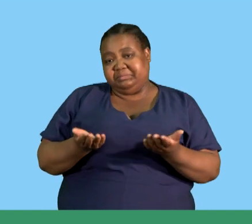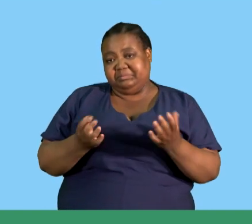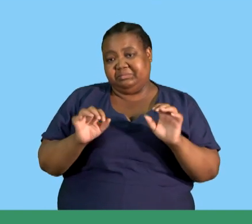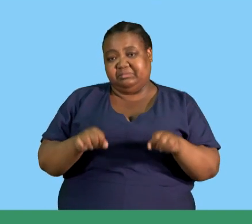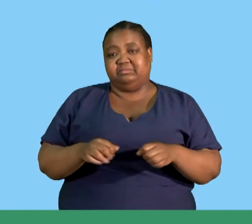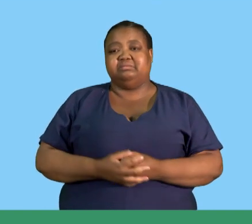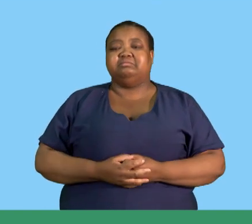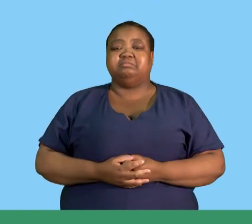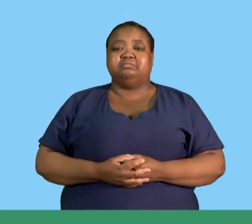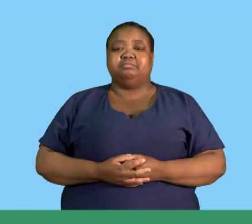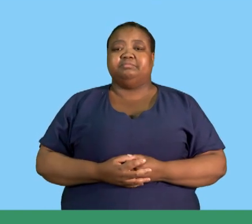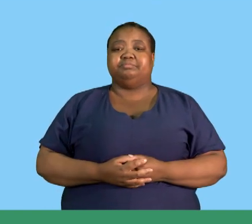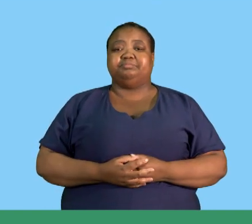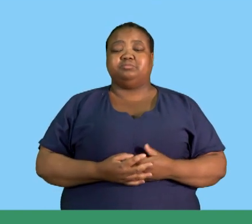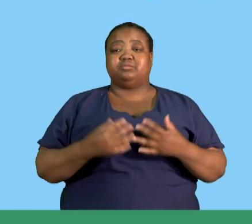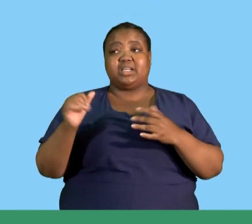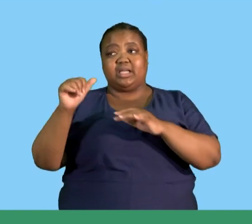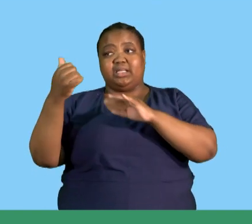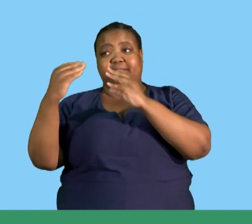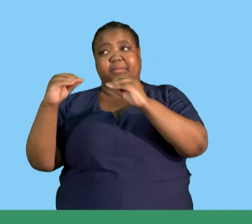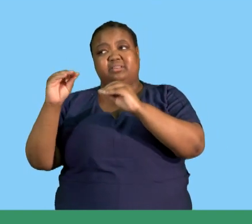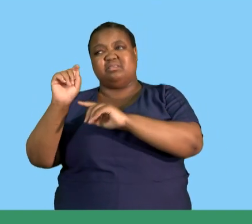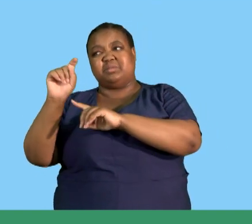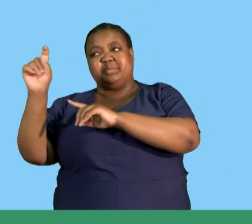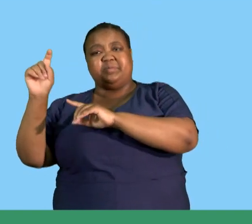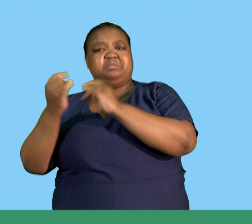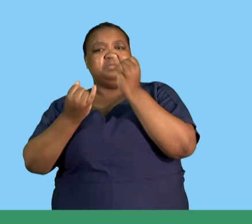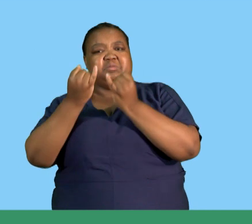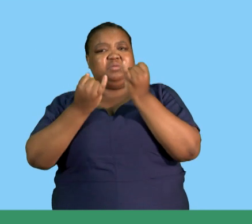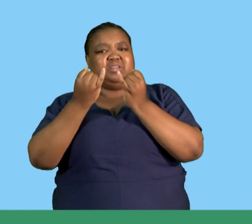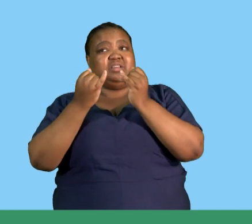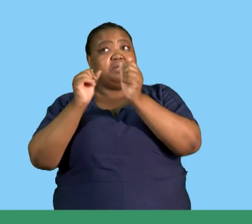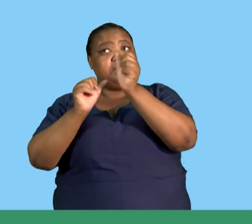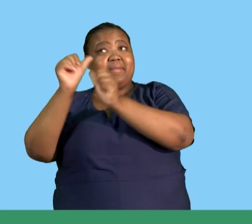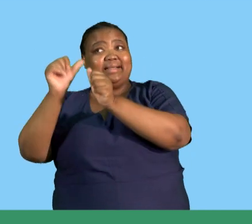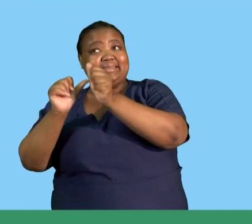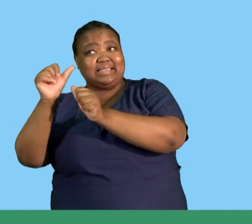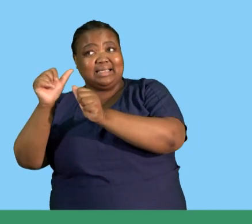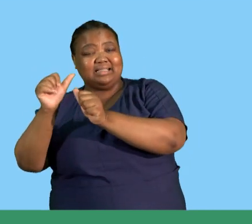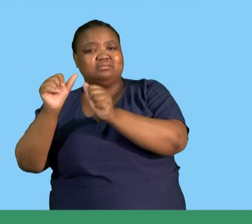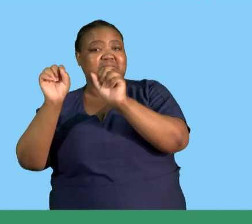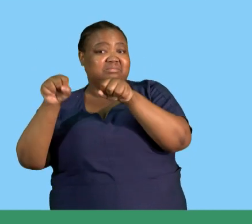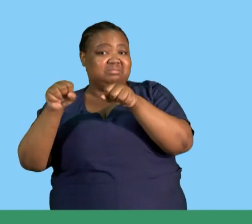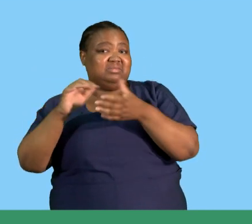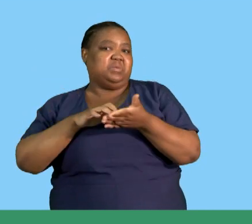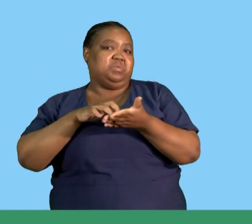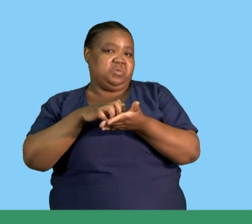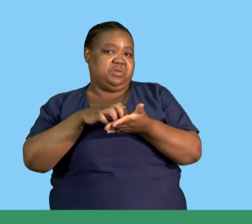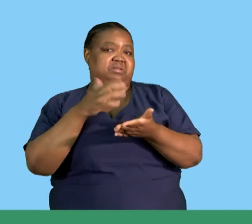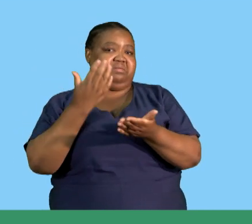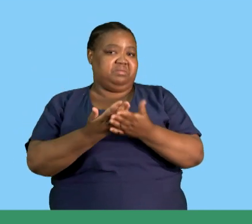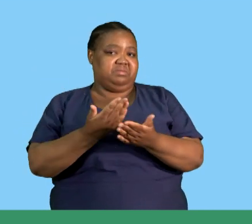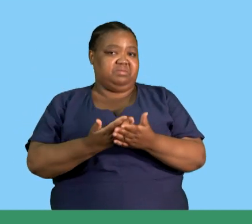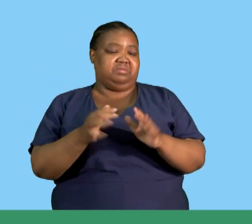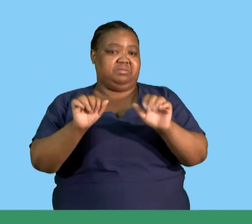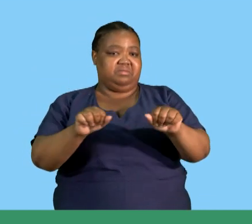Maybe. Right, are your competitors doing anything better than you? Maybe. That is regarded as a weakness. So